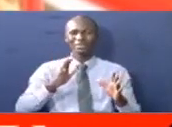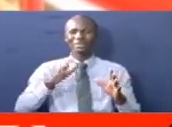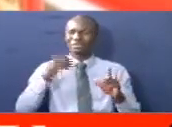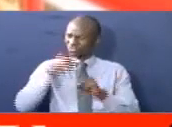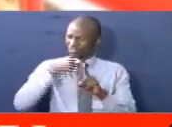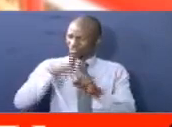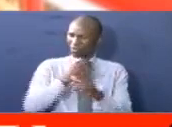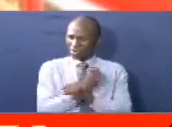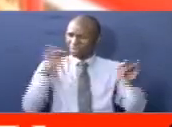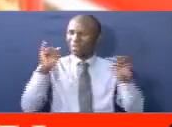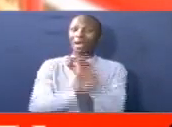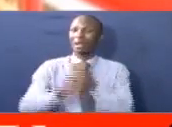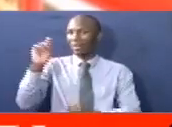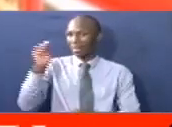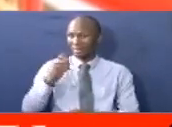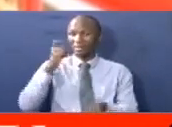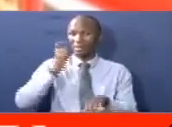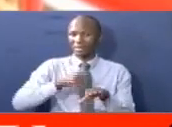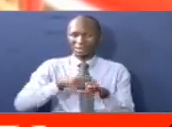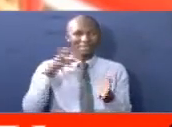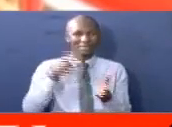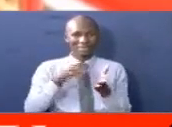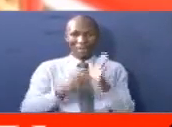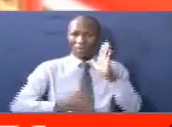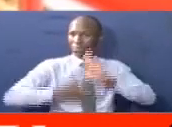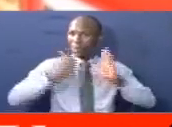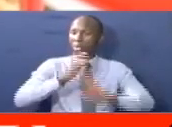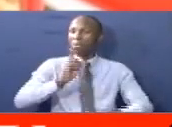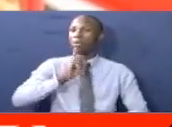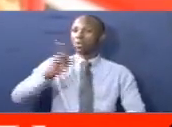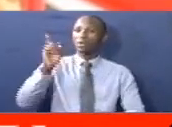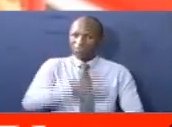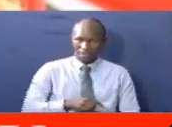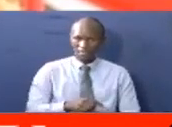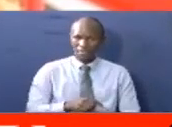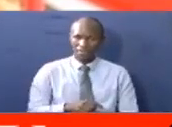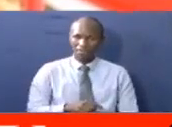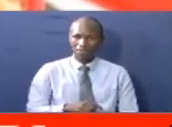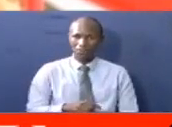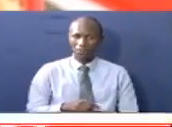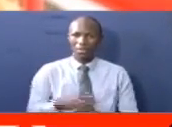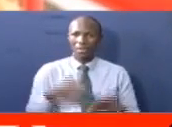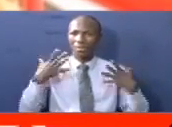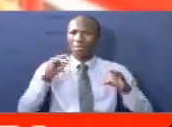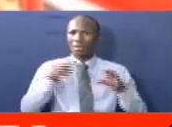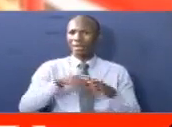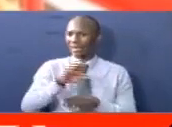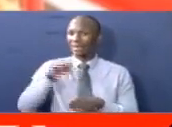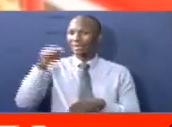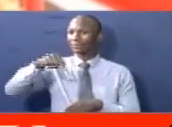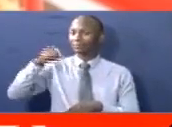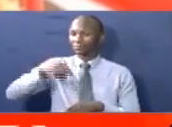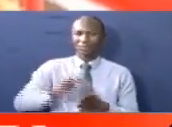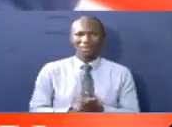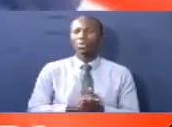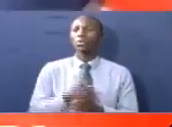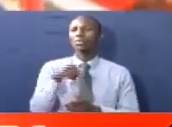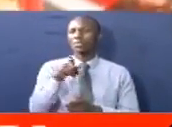country. When the state of emergency was declared, people from this area had to